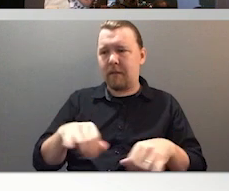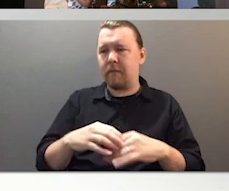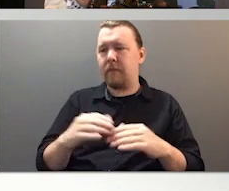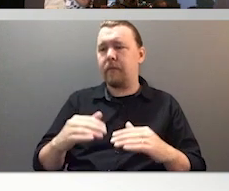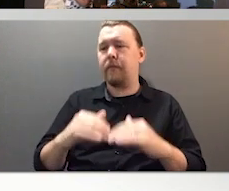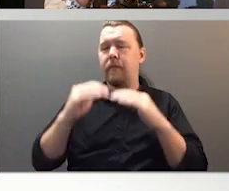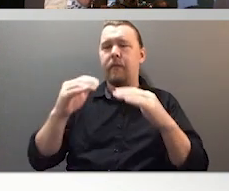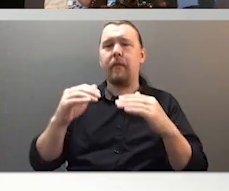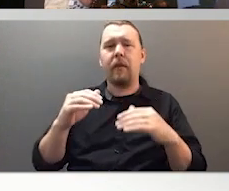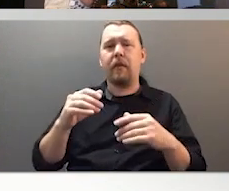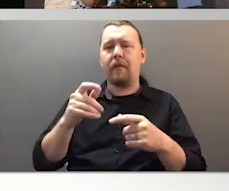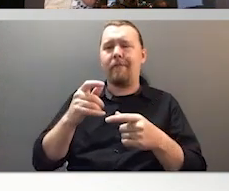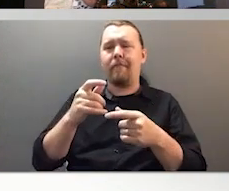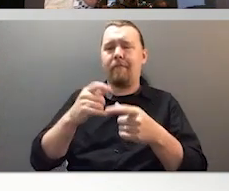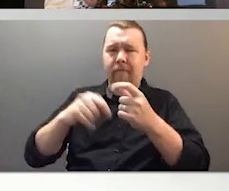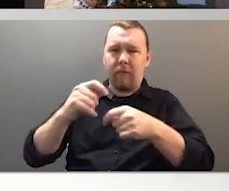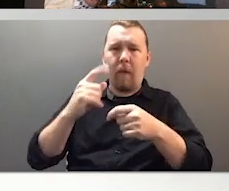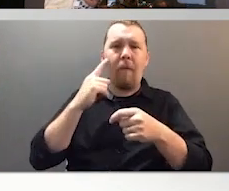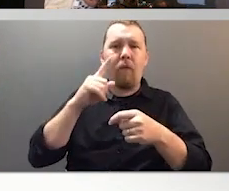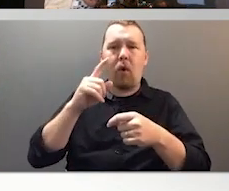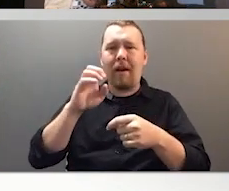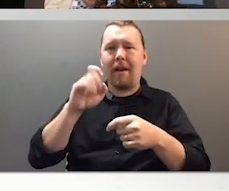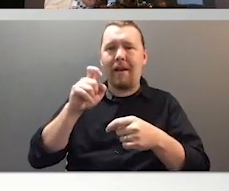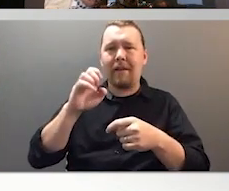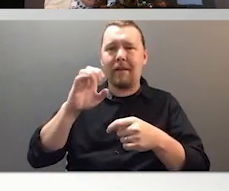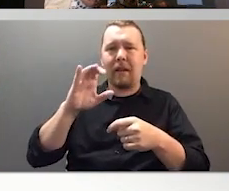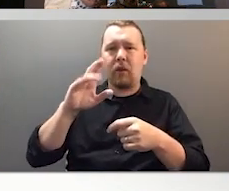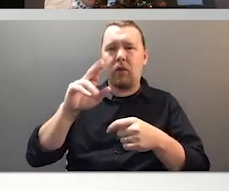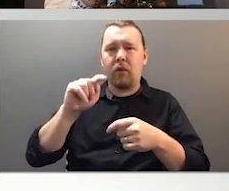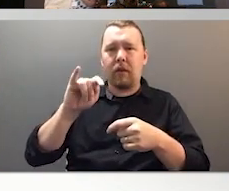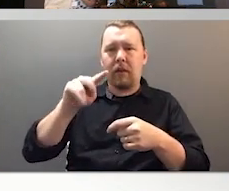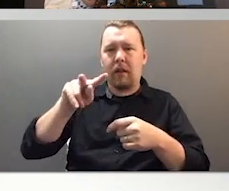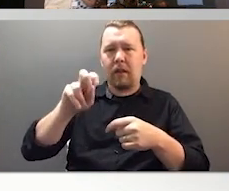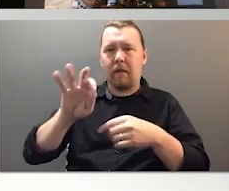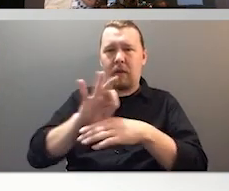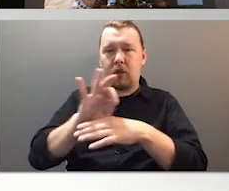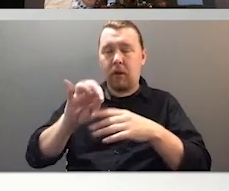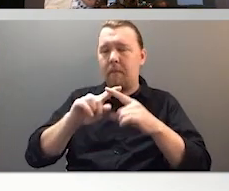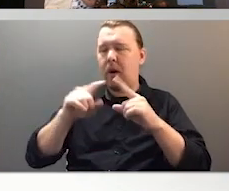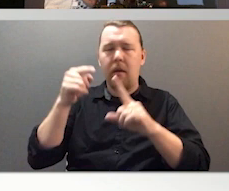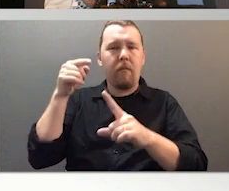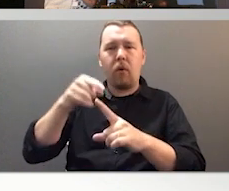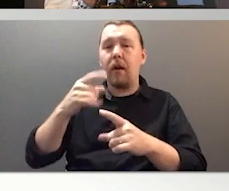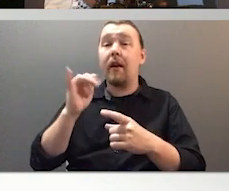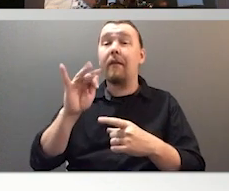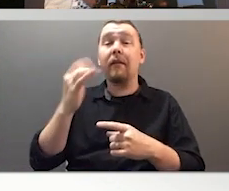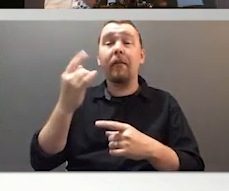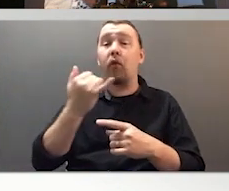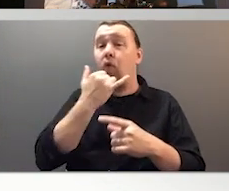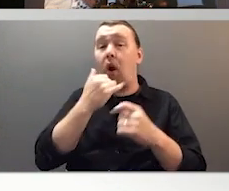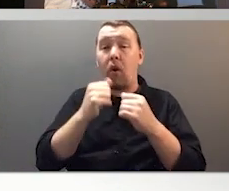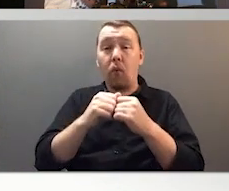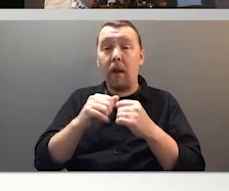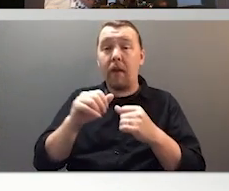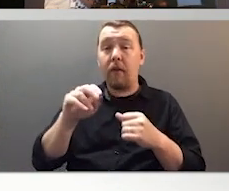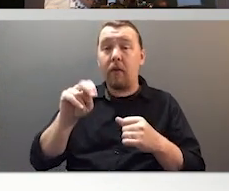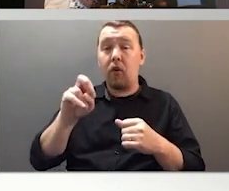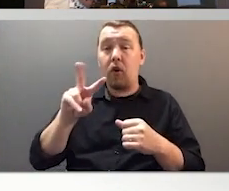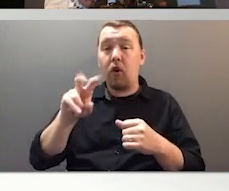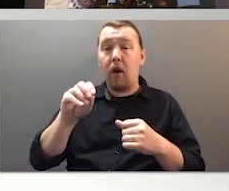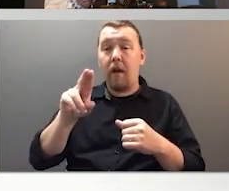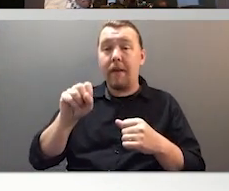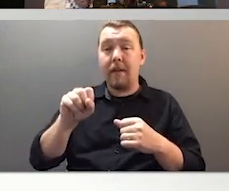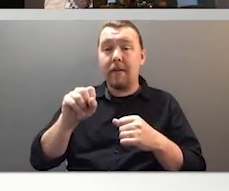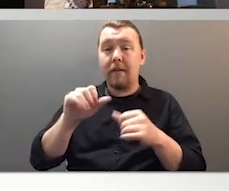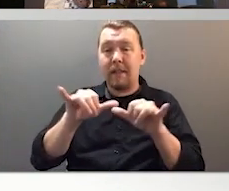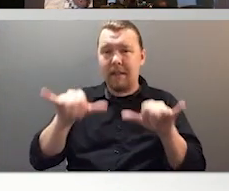functioning. But the thing is, if there's something wrong with the nervous system, it doesn't matter what part,